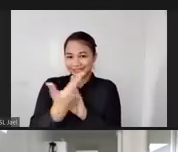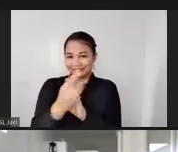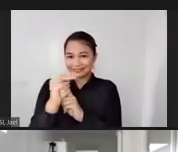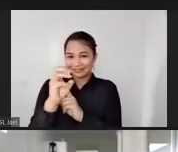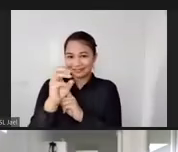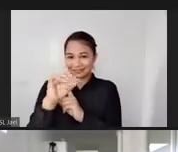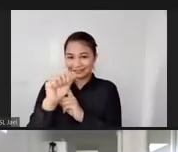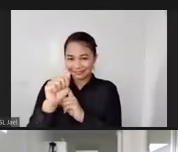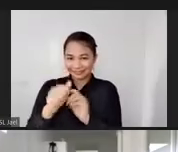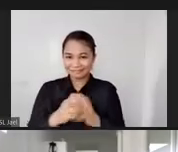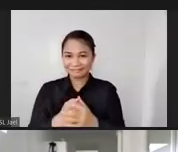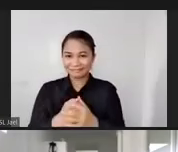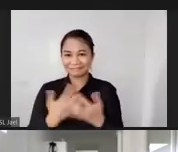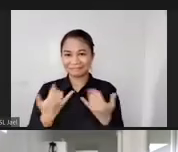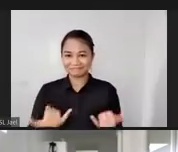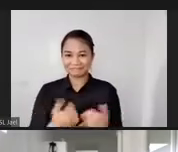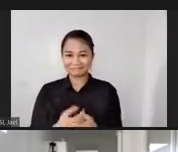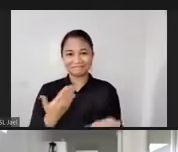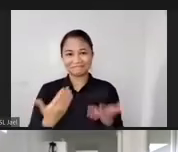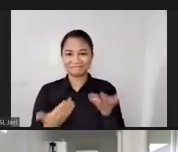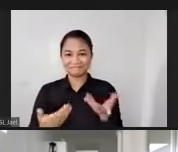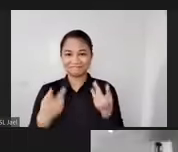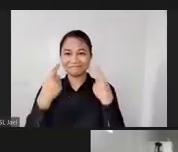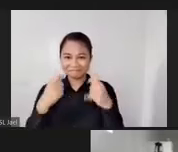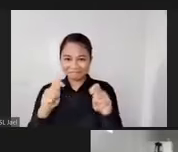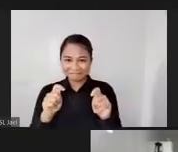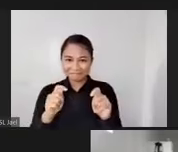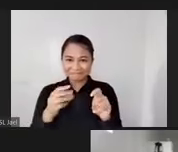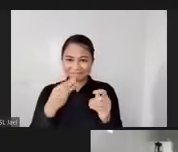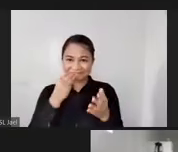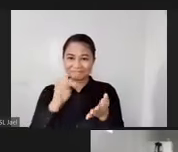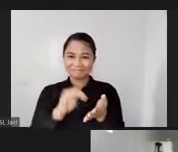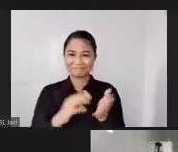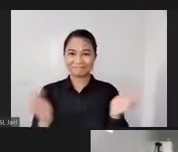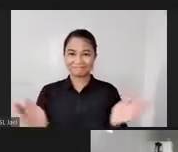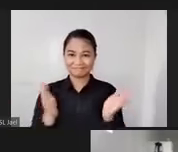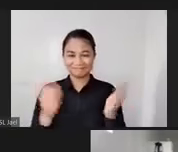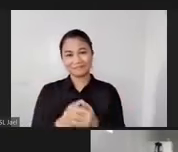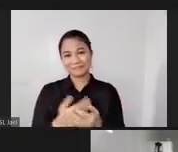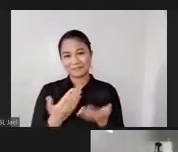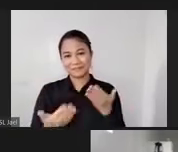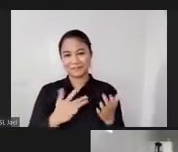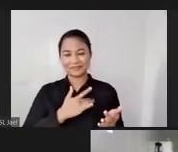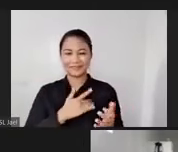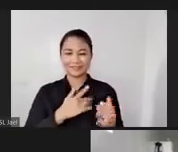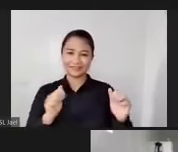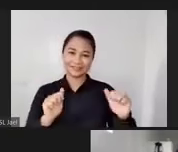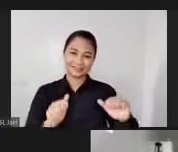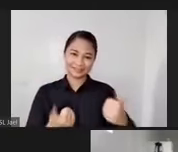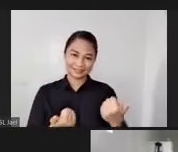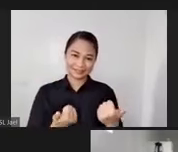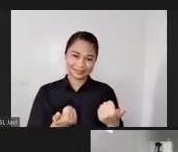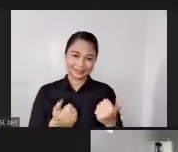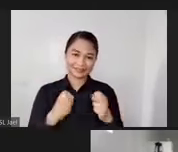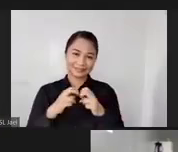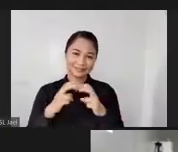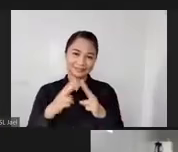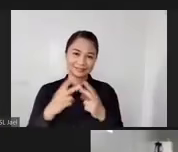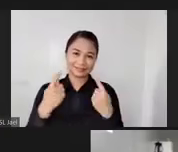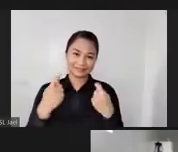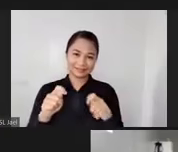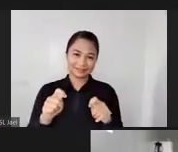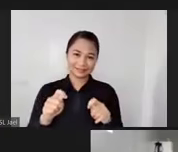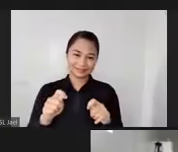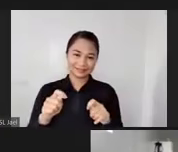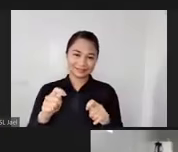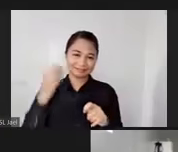when I try to analyze my own accounts and see what kind of posts are given